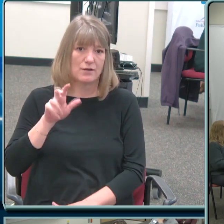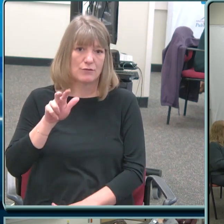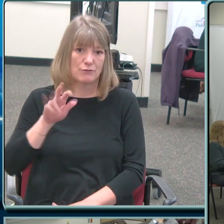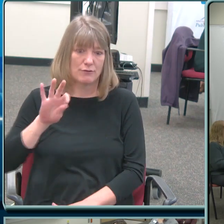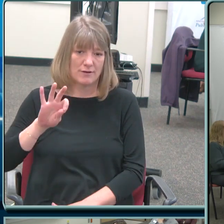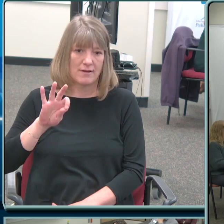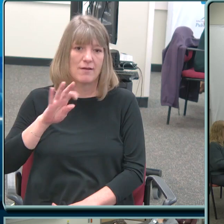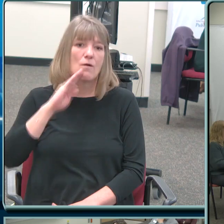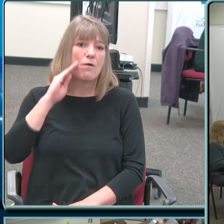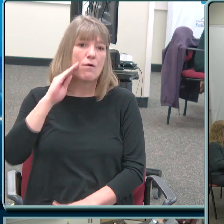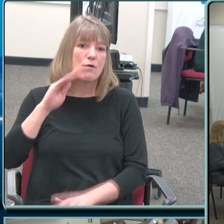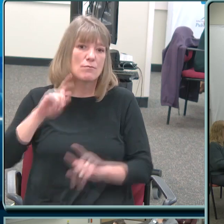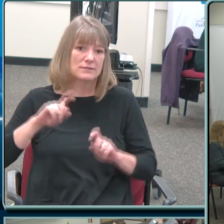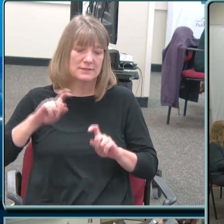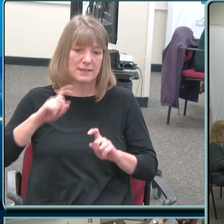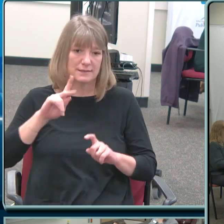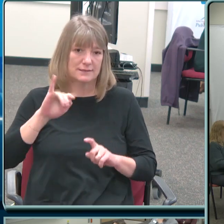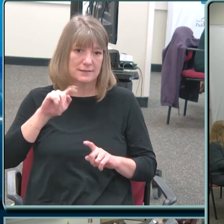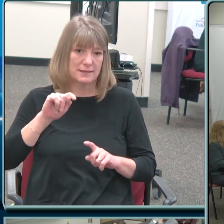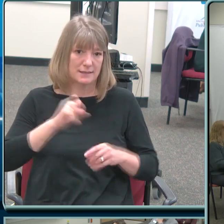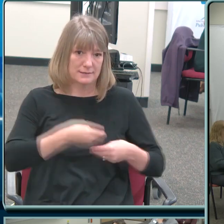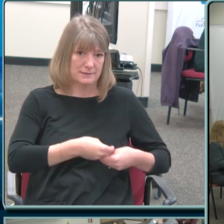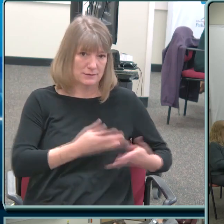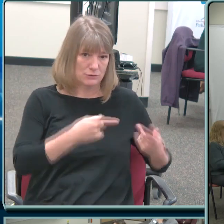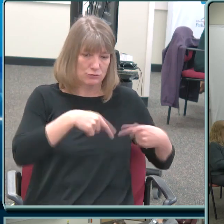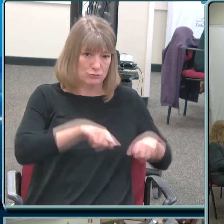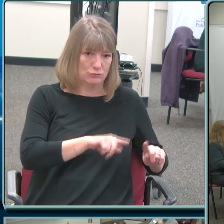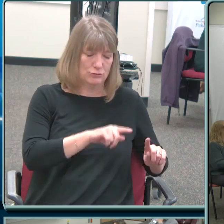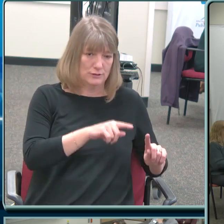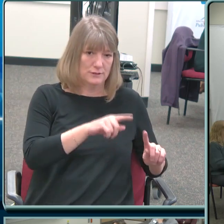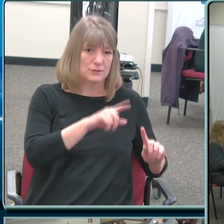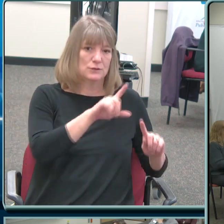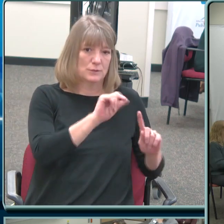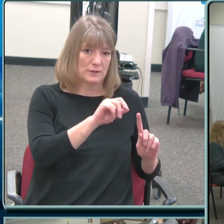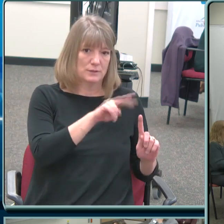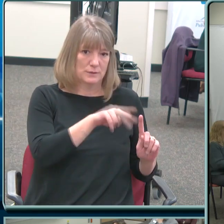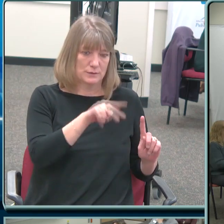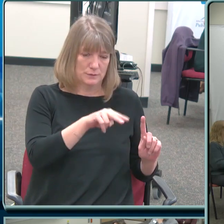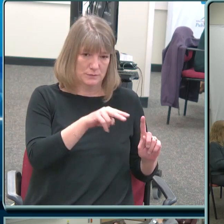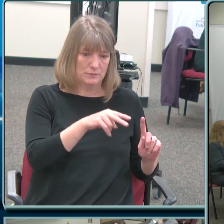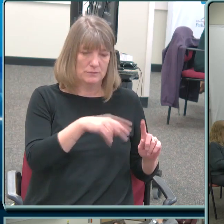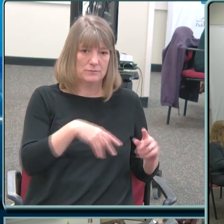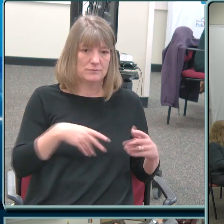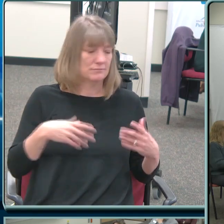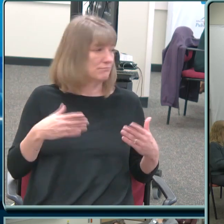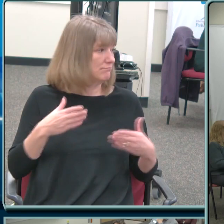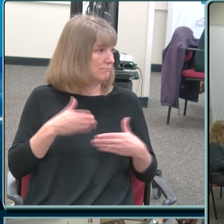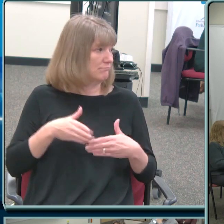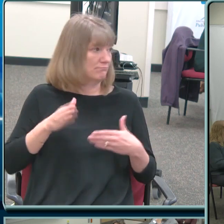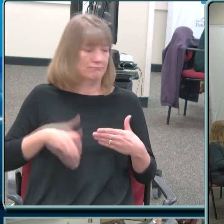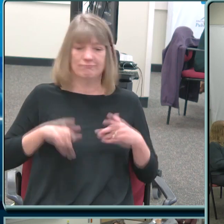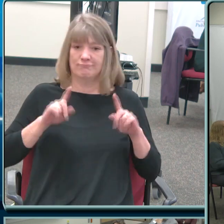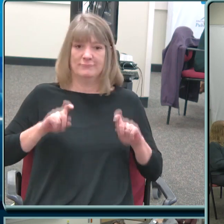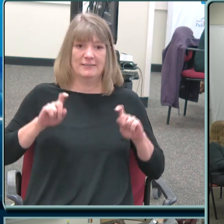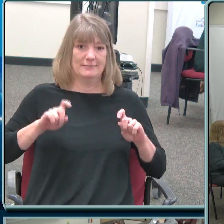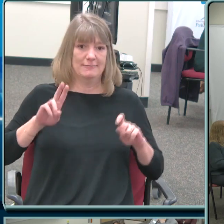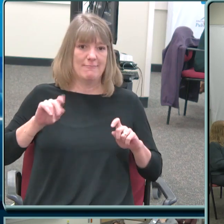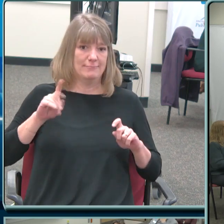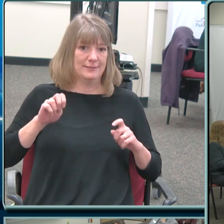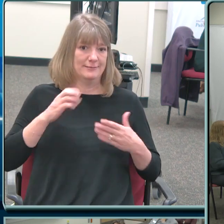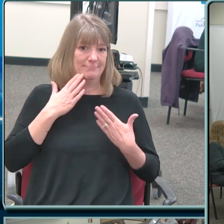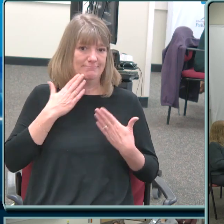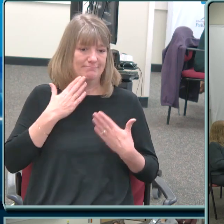29,839 home test kits were distributed in 2022. And that concludes the testing updates. Thank